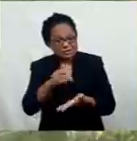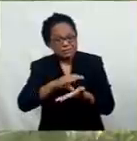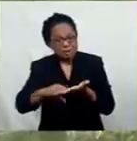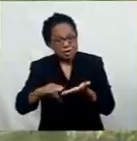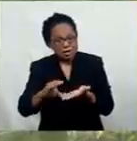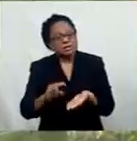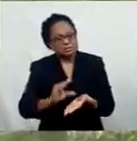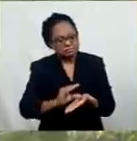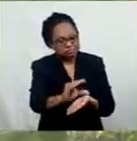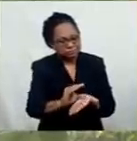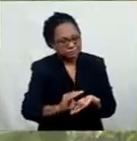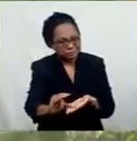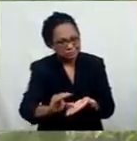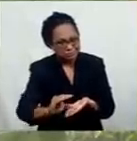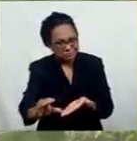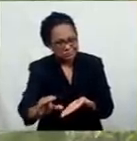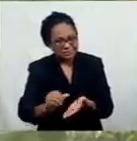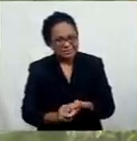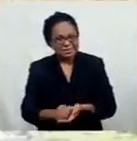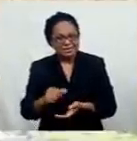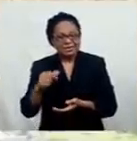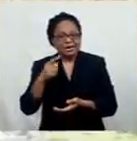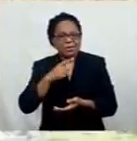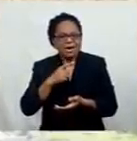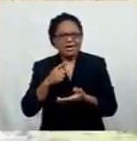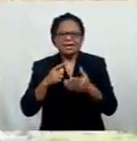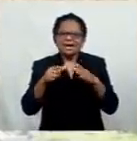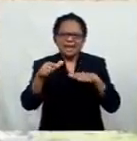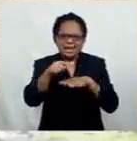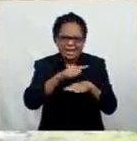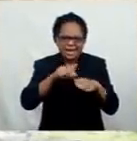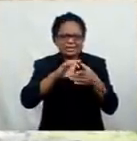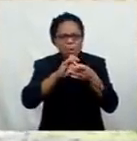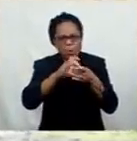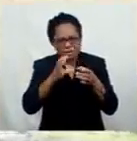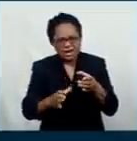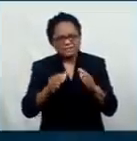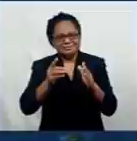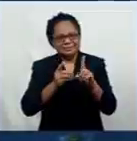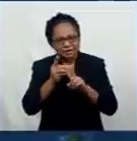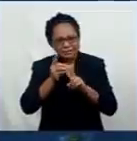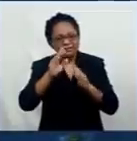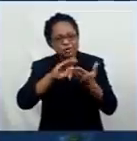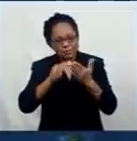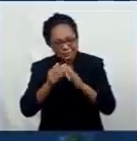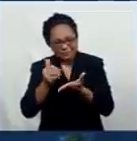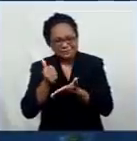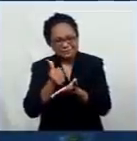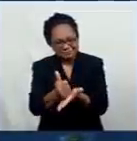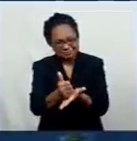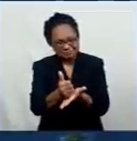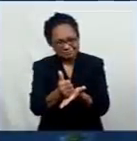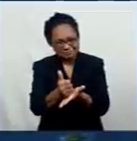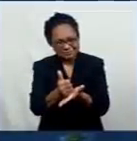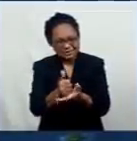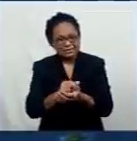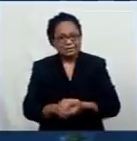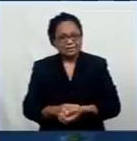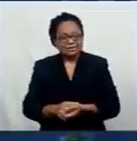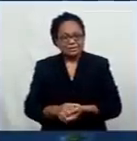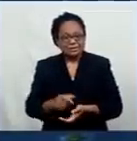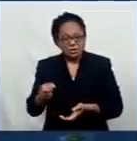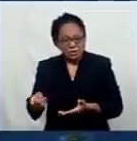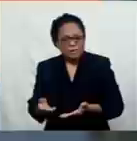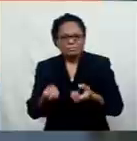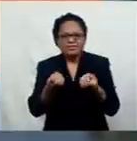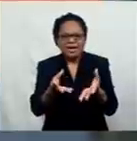distributed recently under the Landowner Community Development Fund assistance. This comprised of contribution towards